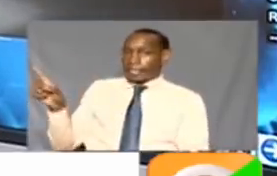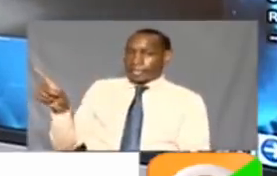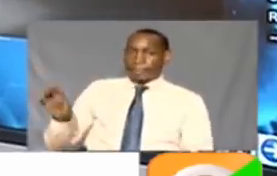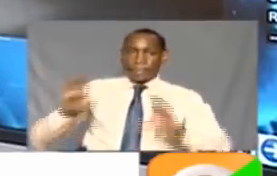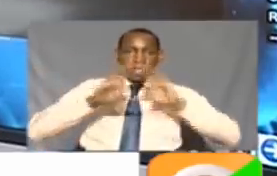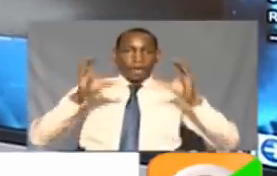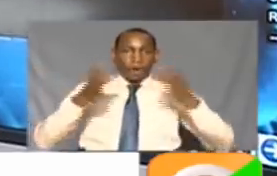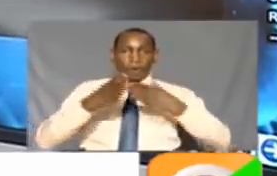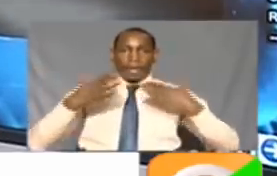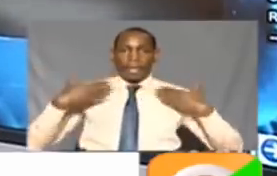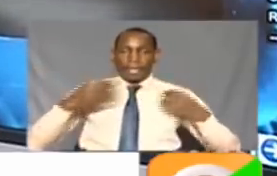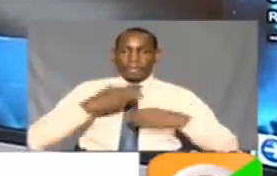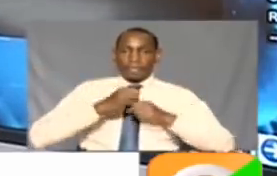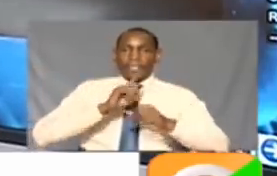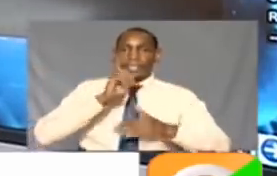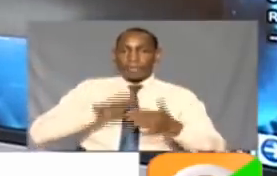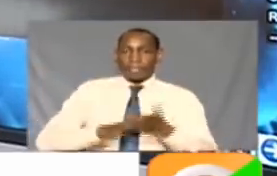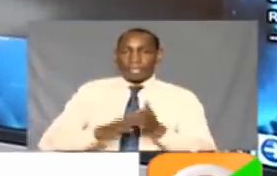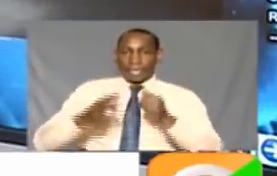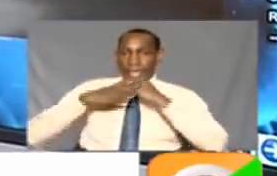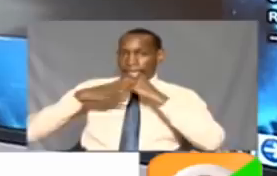World Health Organization says they are now at